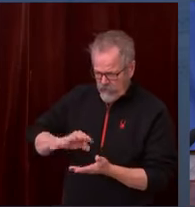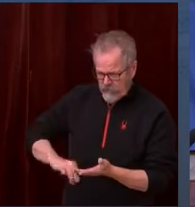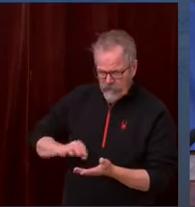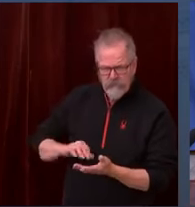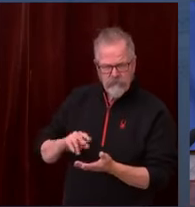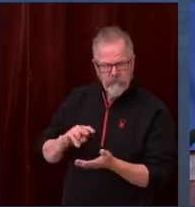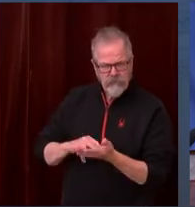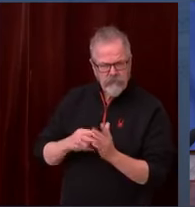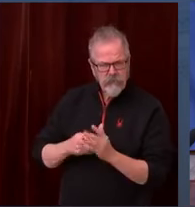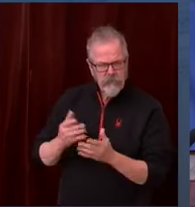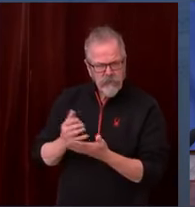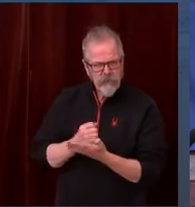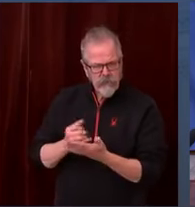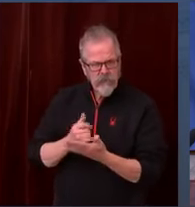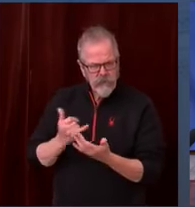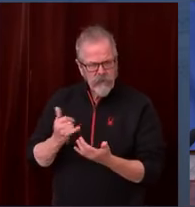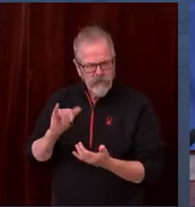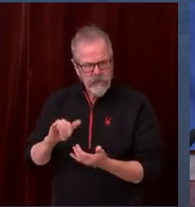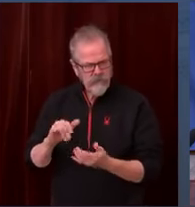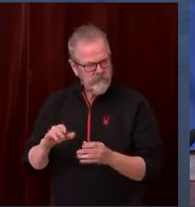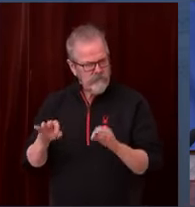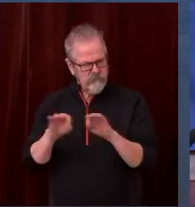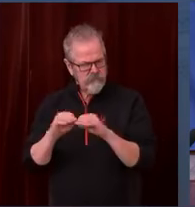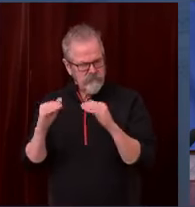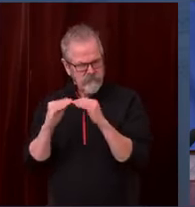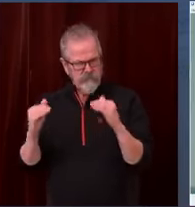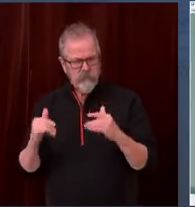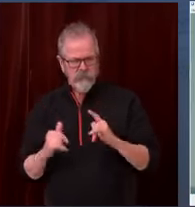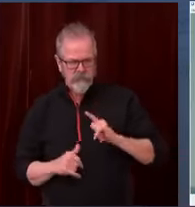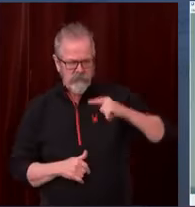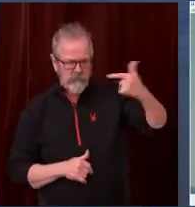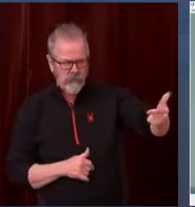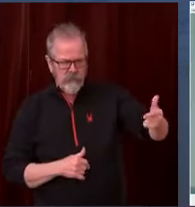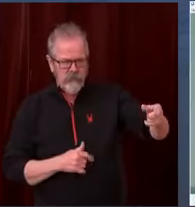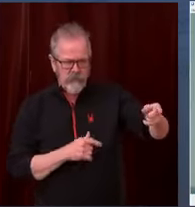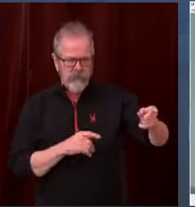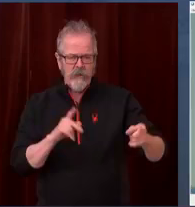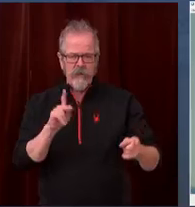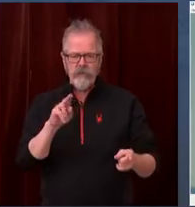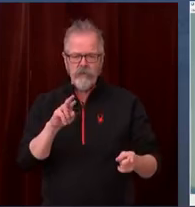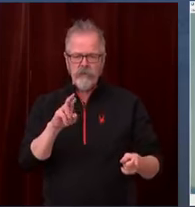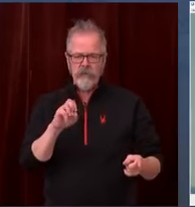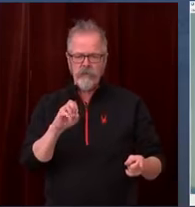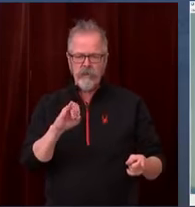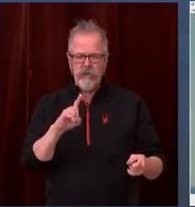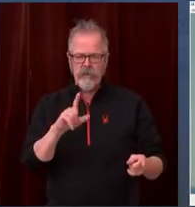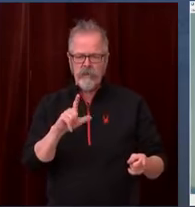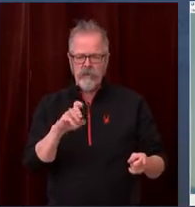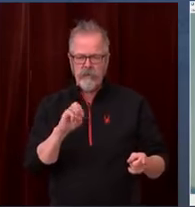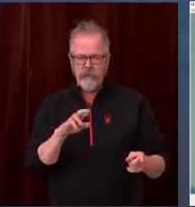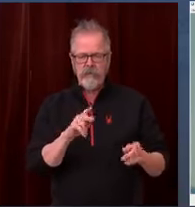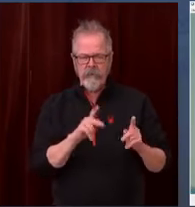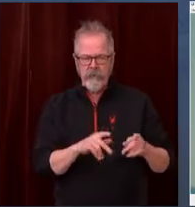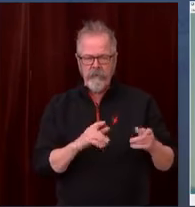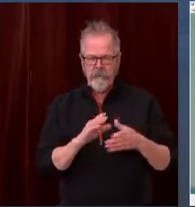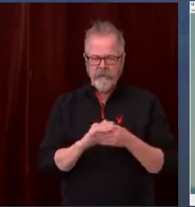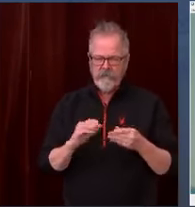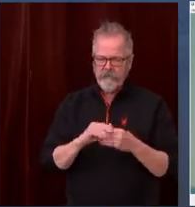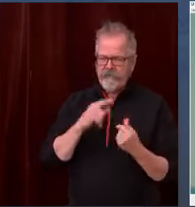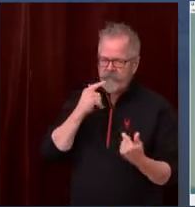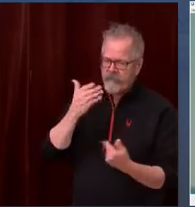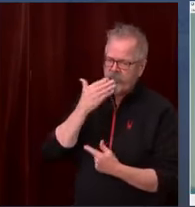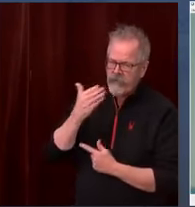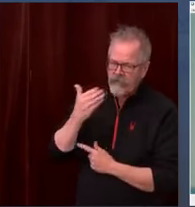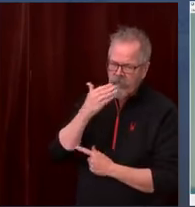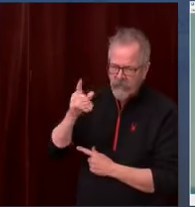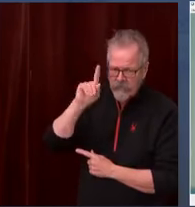Governor. I think people would be shocked to know that for 20 years, the insurance industry has been using credit scores to determine how much you